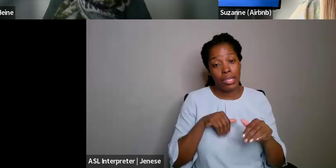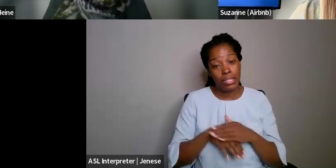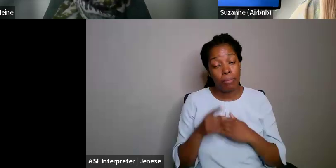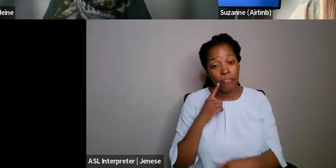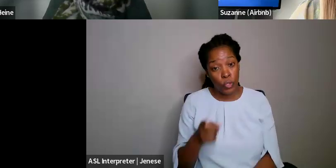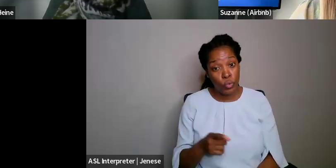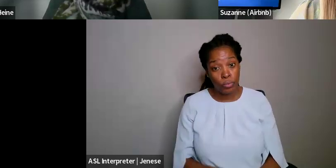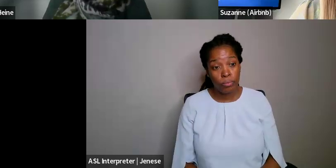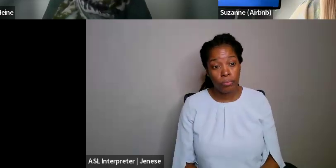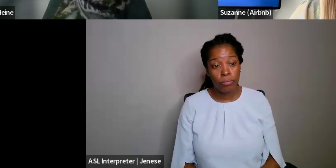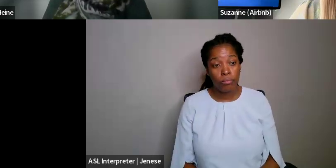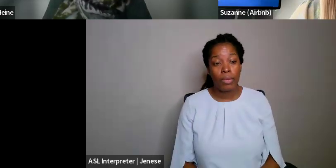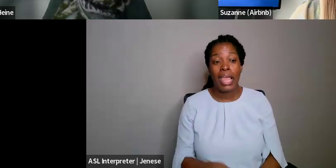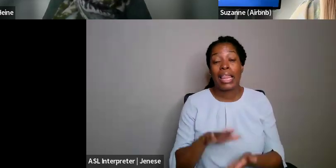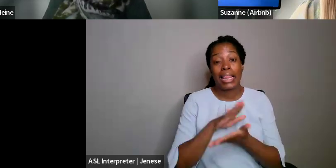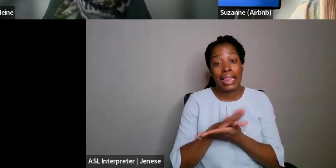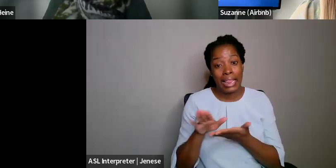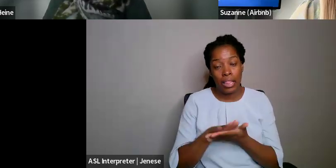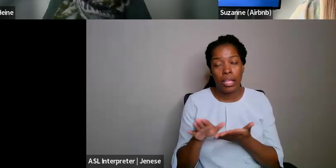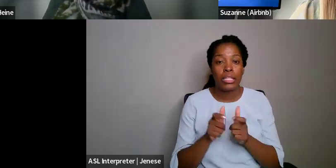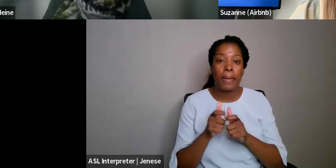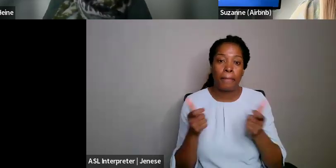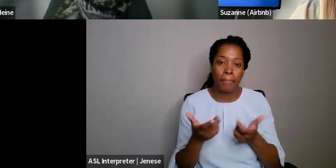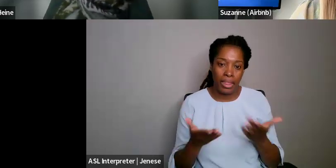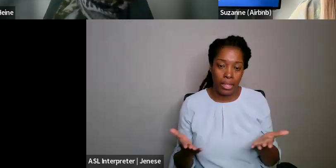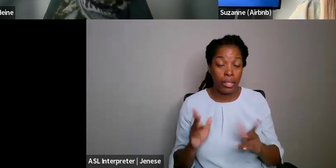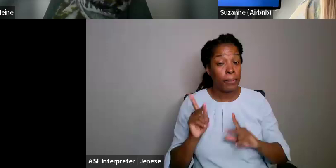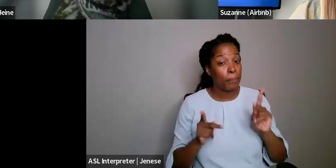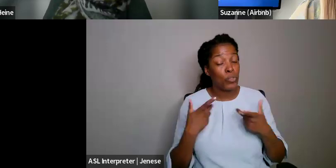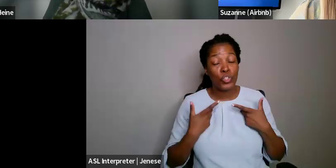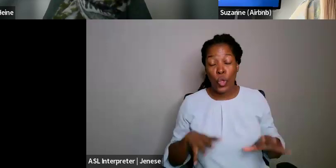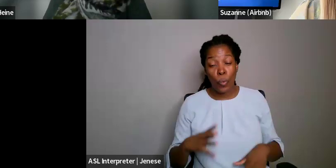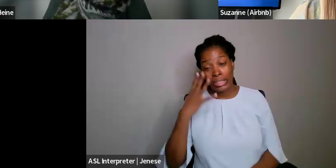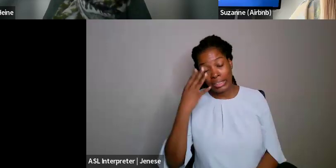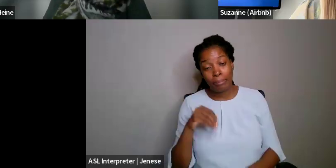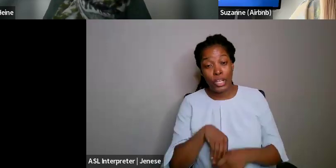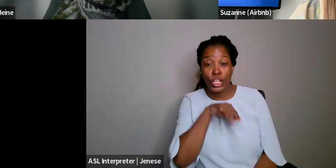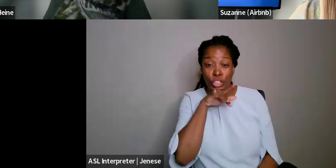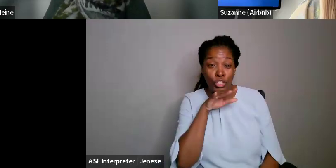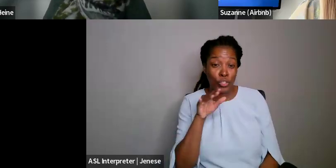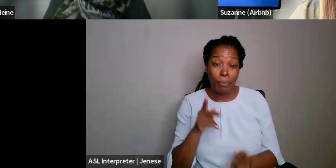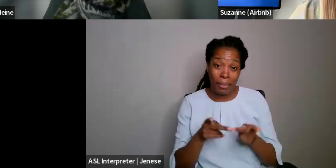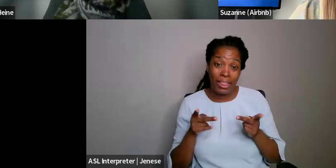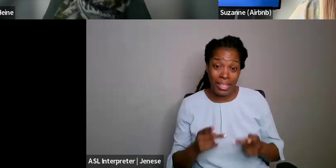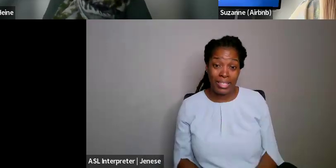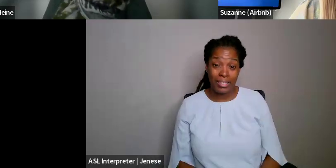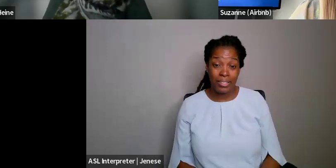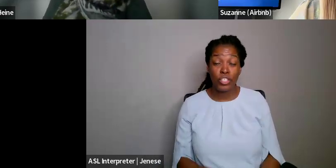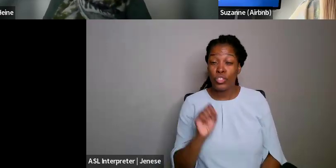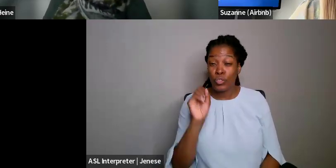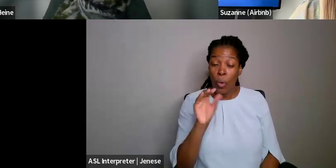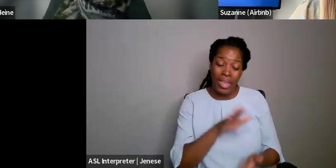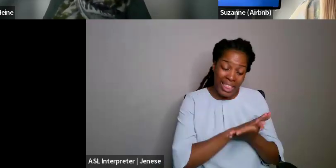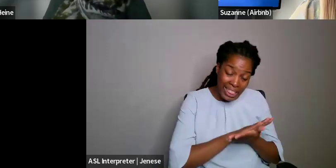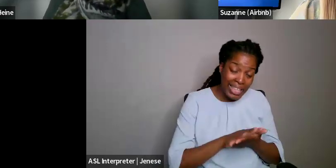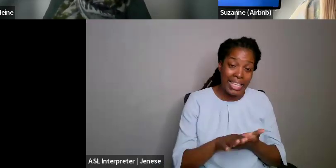Cleanliness is a big thing. People don't want to stay in a dirty place. Cleaning thoroughly between